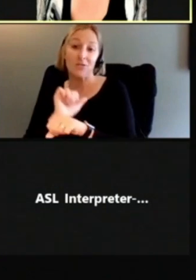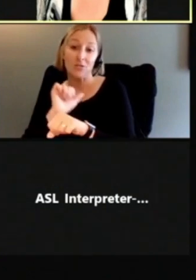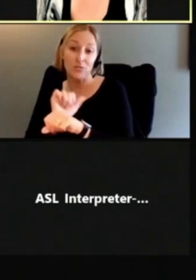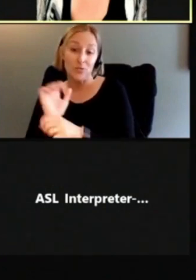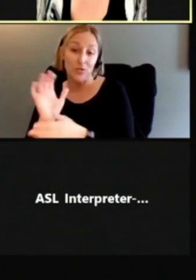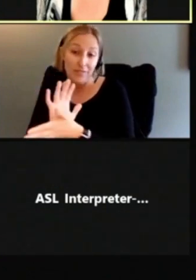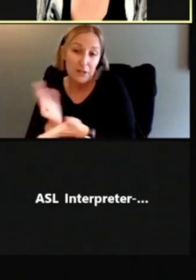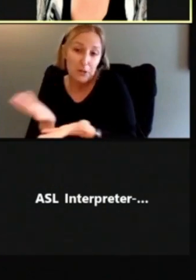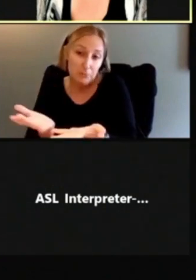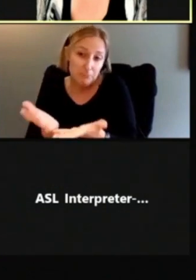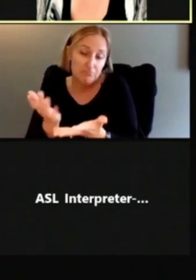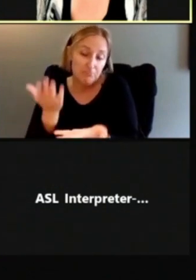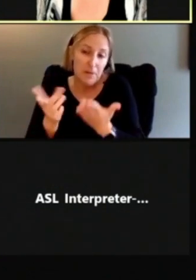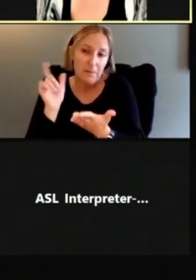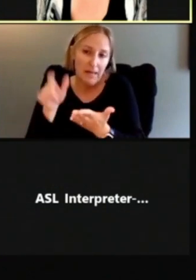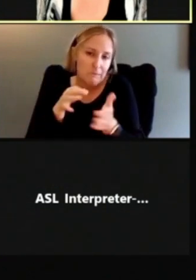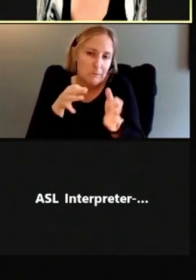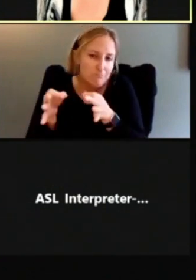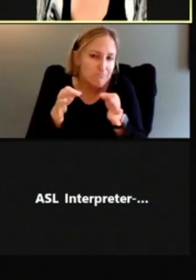Let's see.